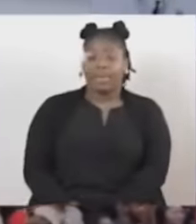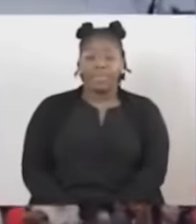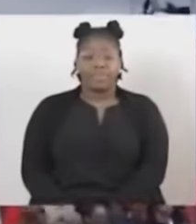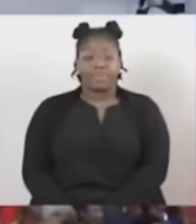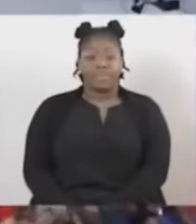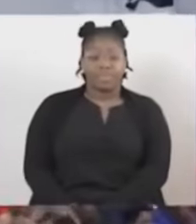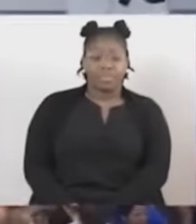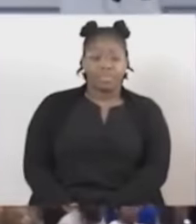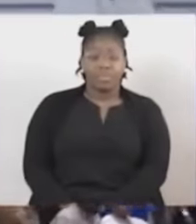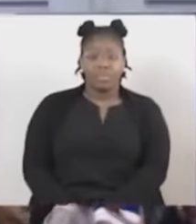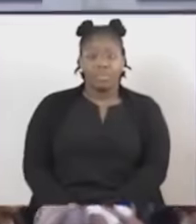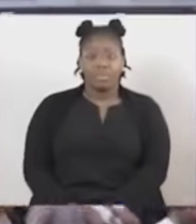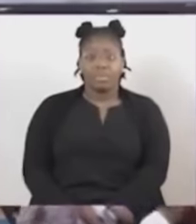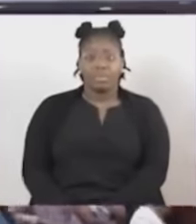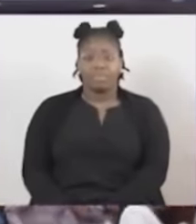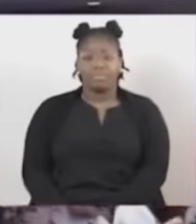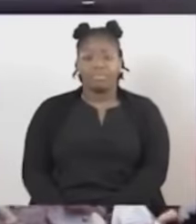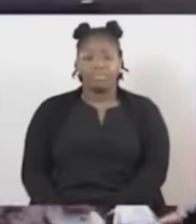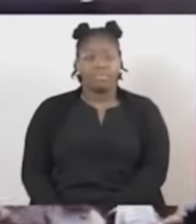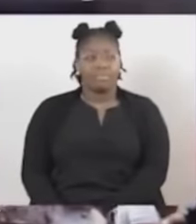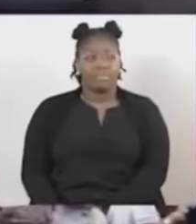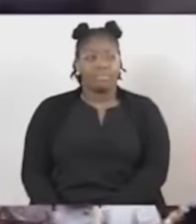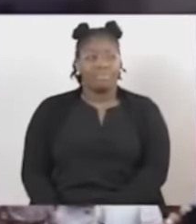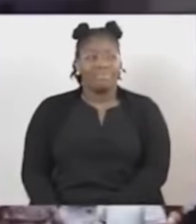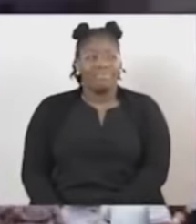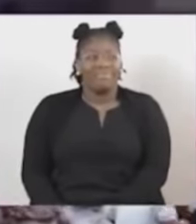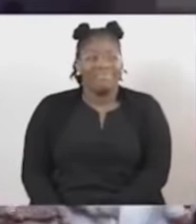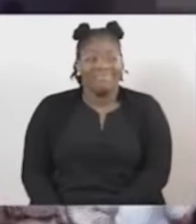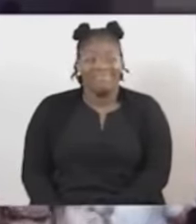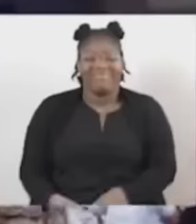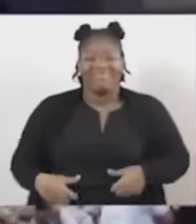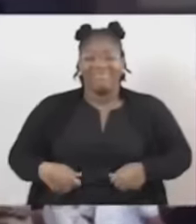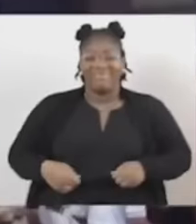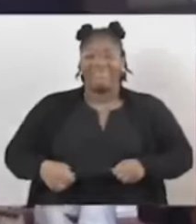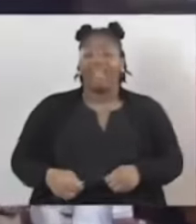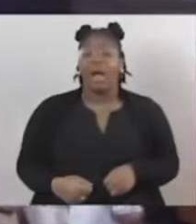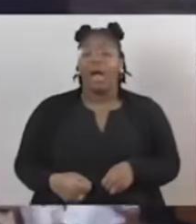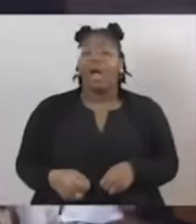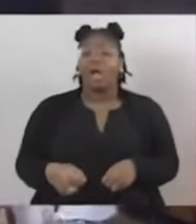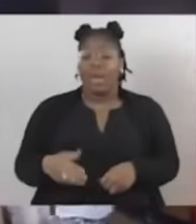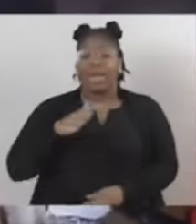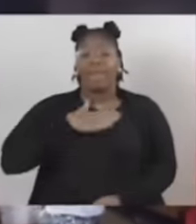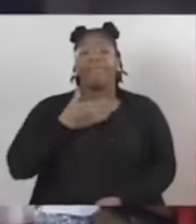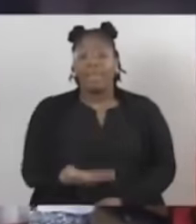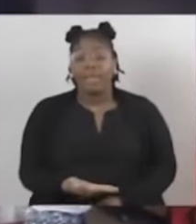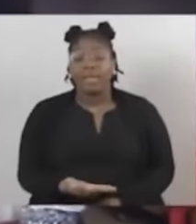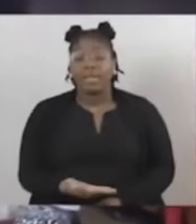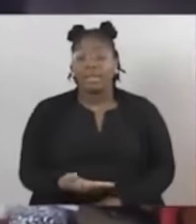by the hand and shake it like you're trying to shake them into salvation, and go ahead and confess and tell your